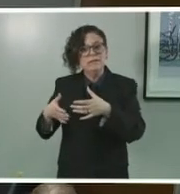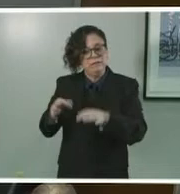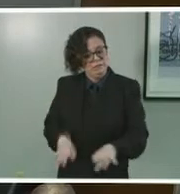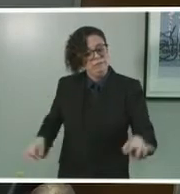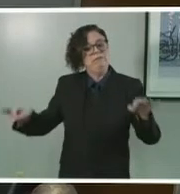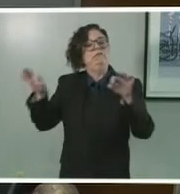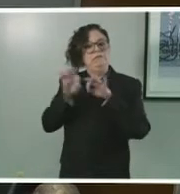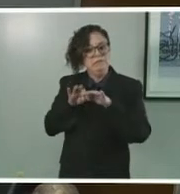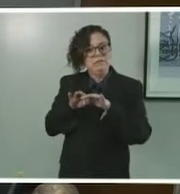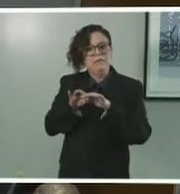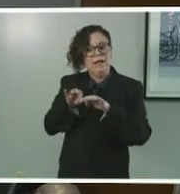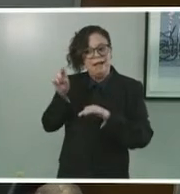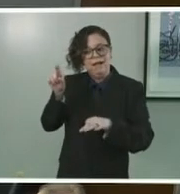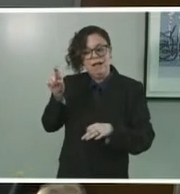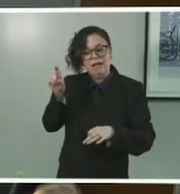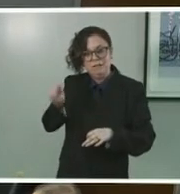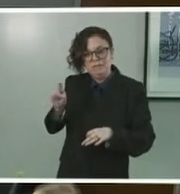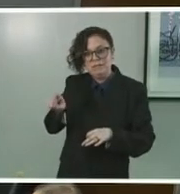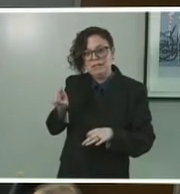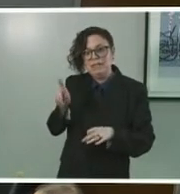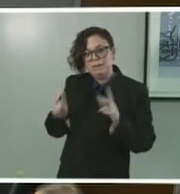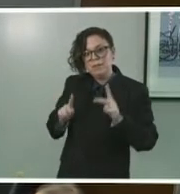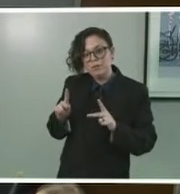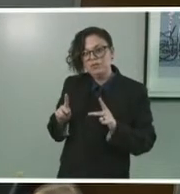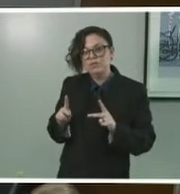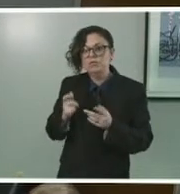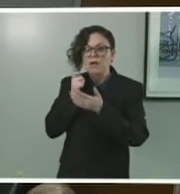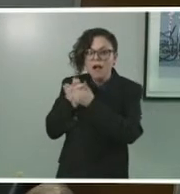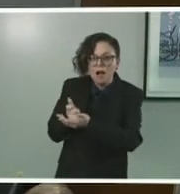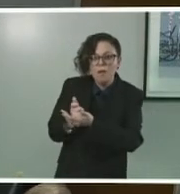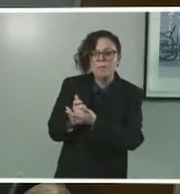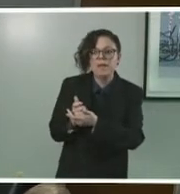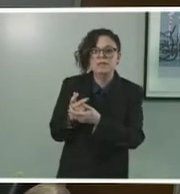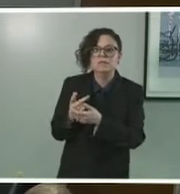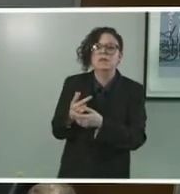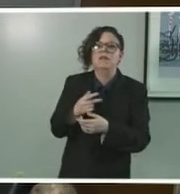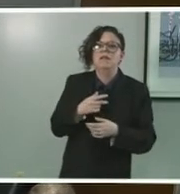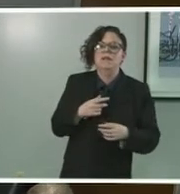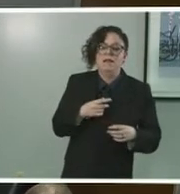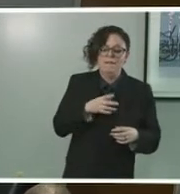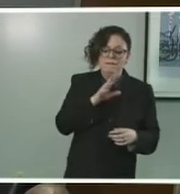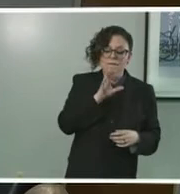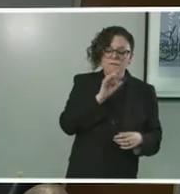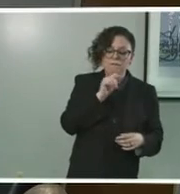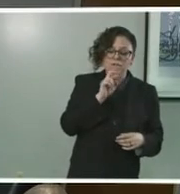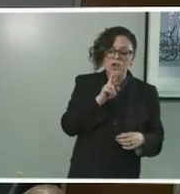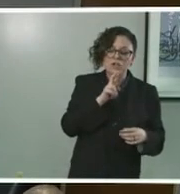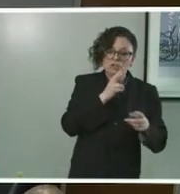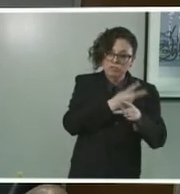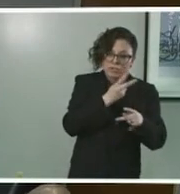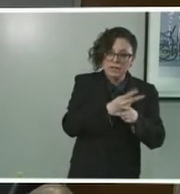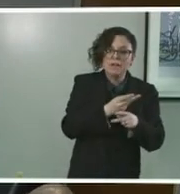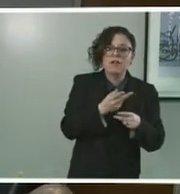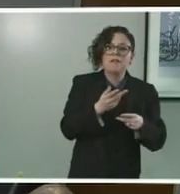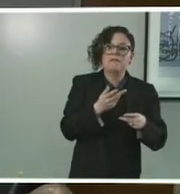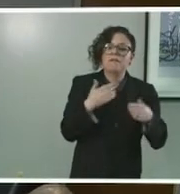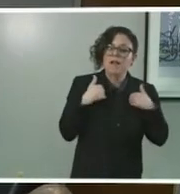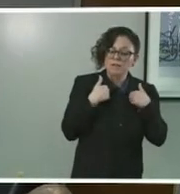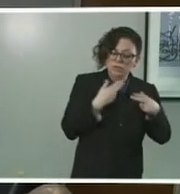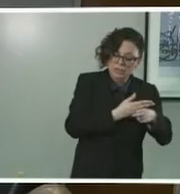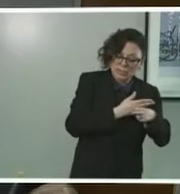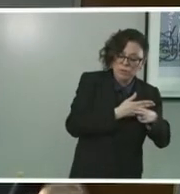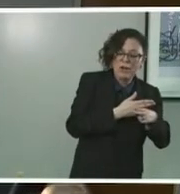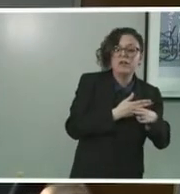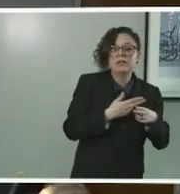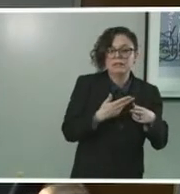need people to foster animals and help find long-term homes for them. So thank you for that from Facebook. Also from